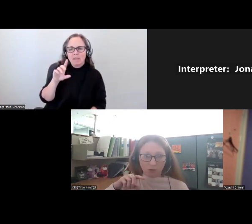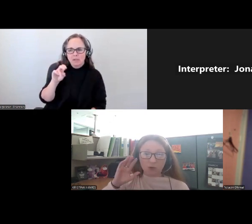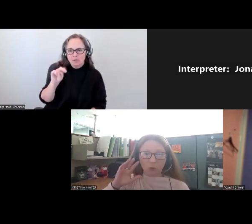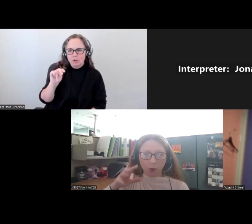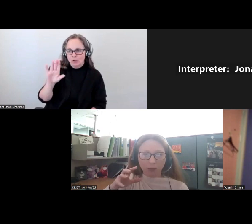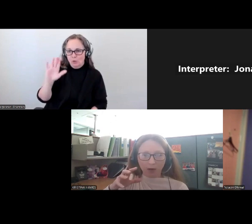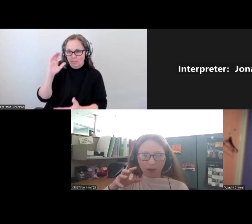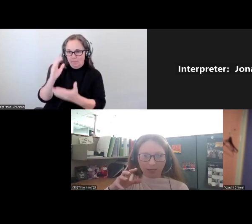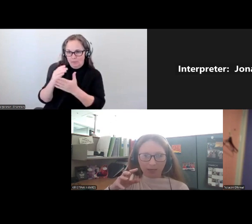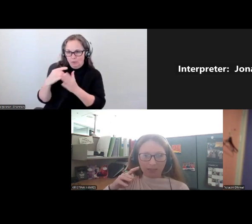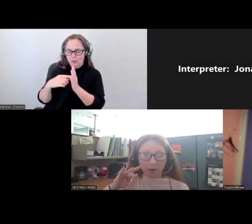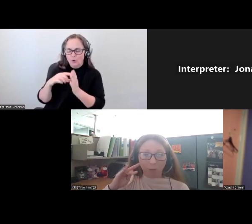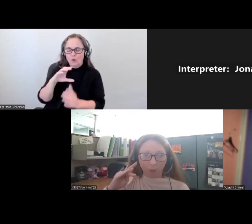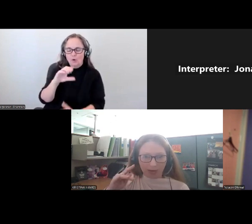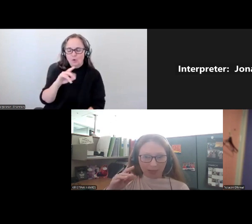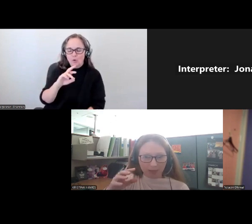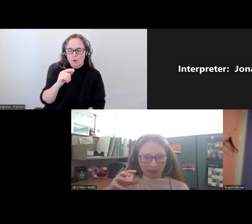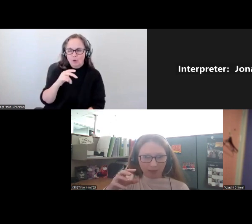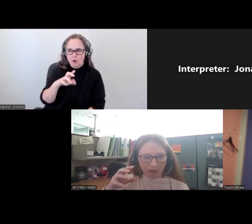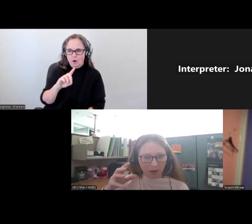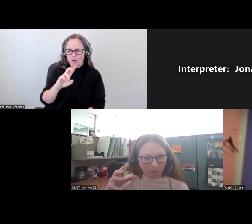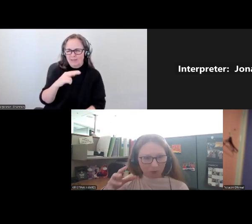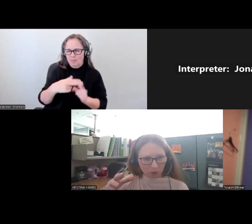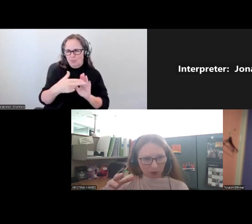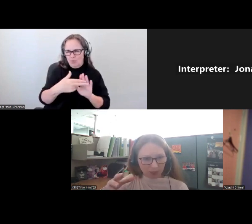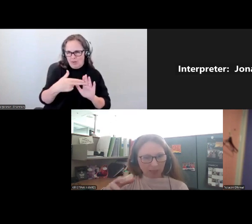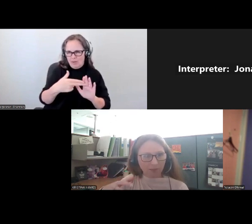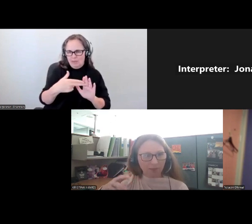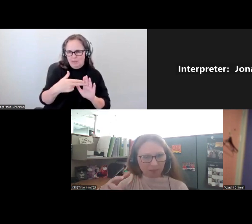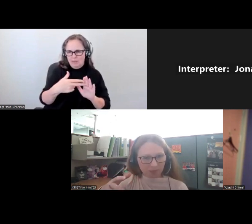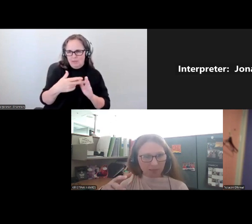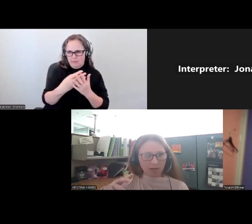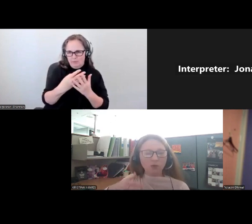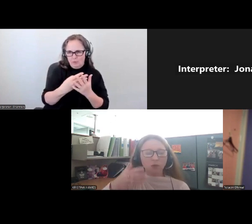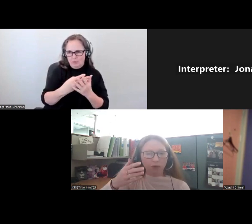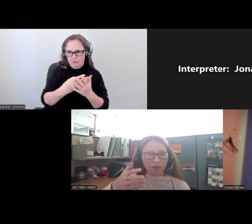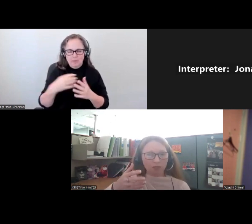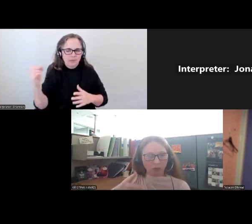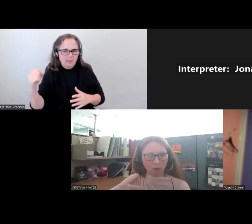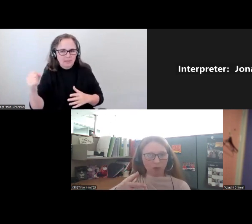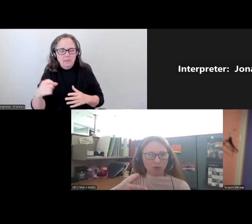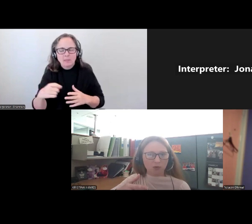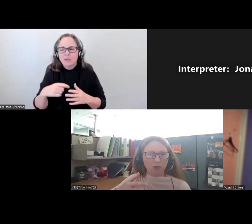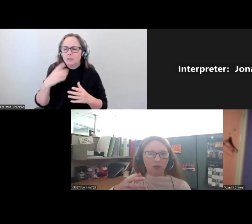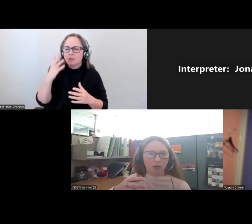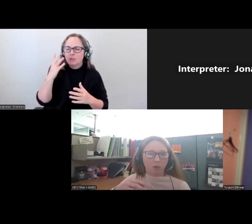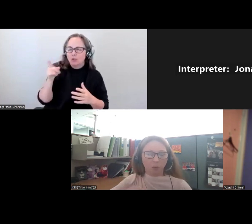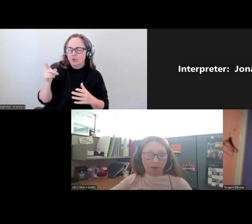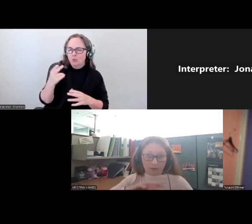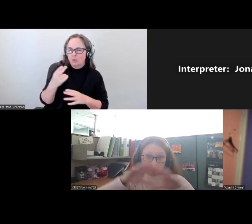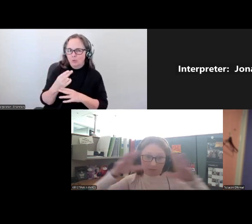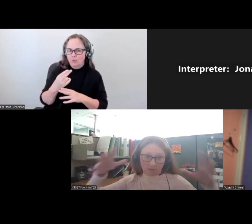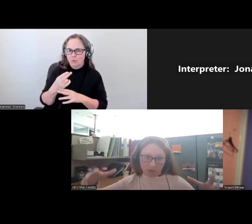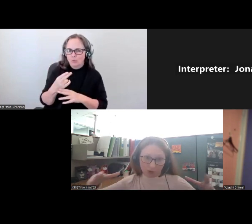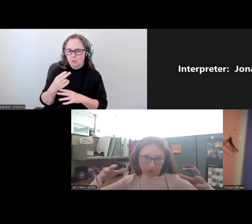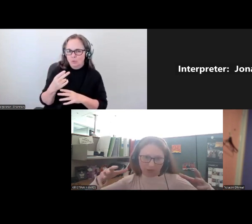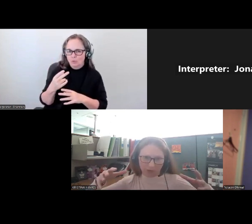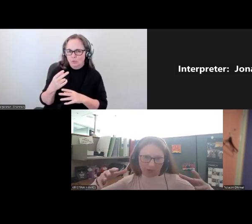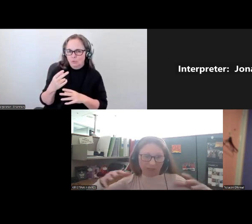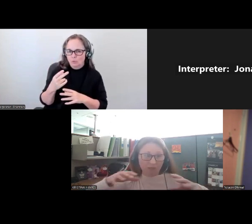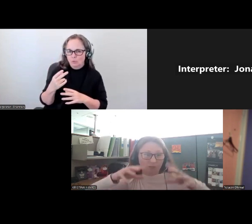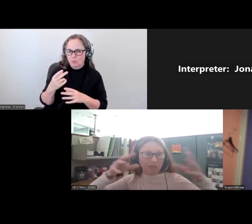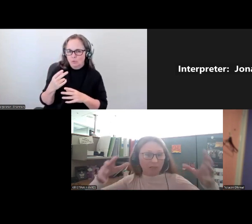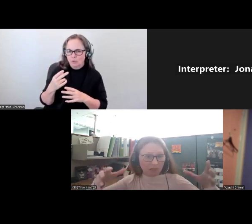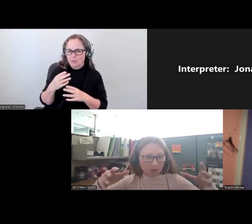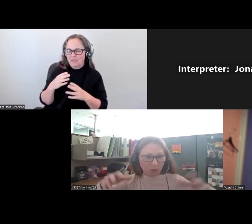that you'd use, so Cologuard is a brand of It is. screening that's sent Mhm. out. So it looks like you use what generally